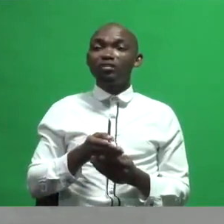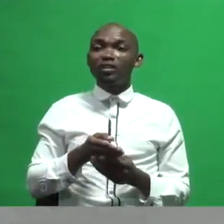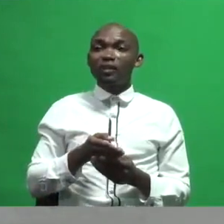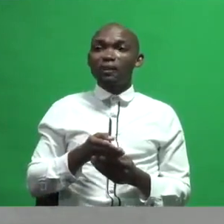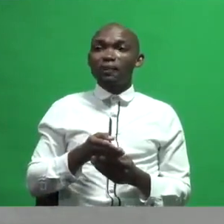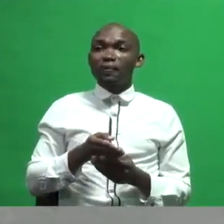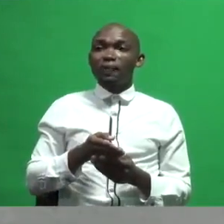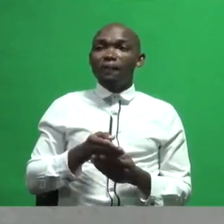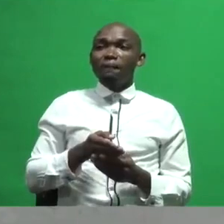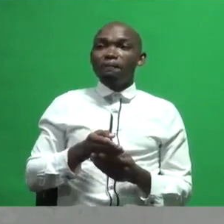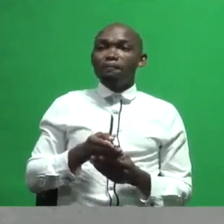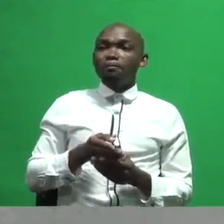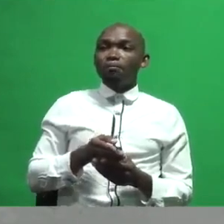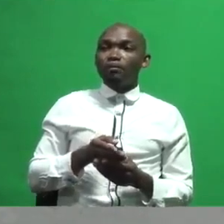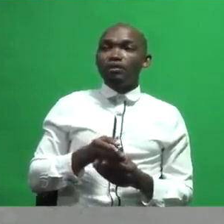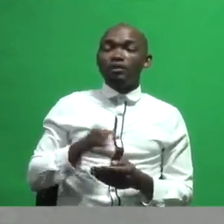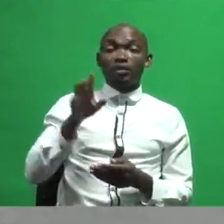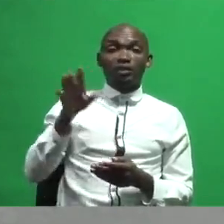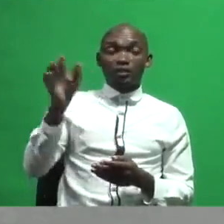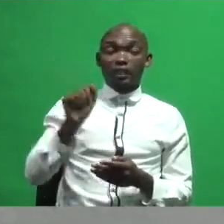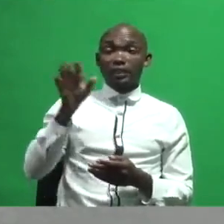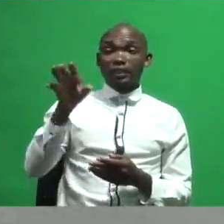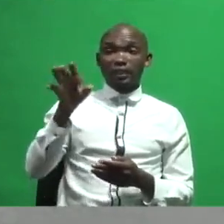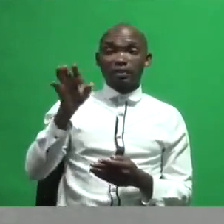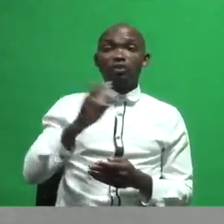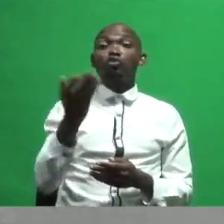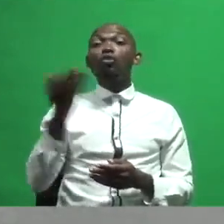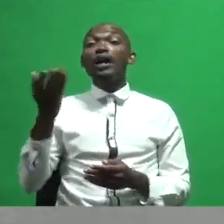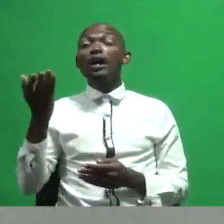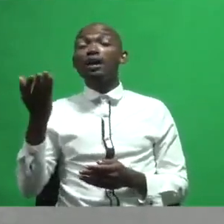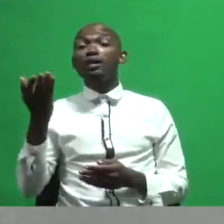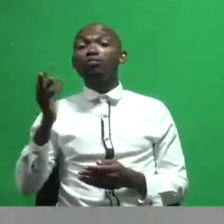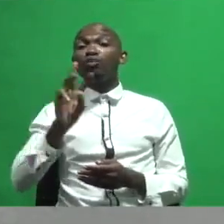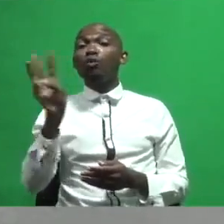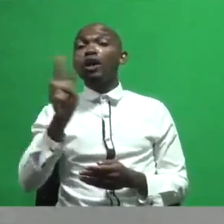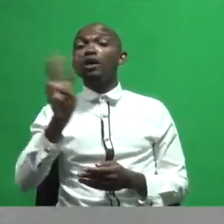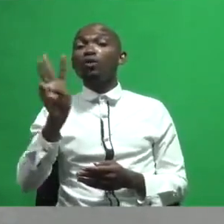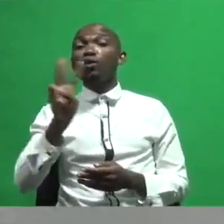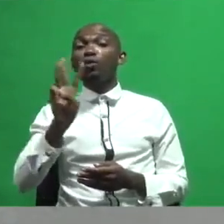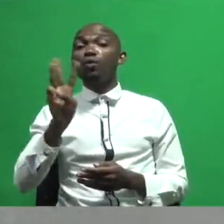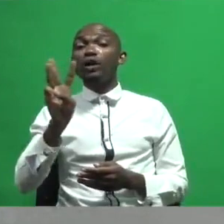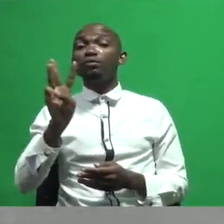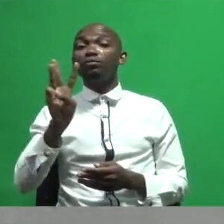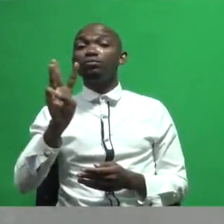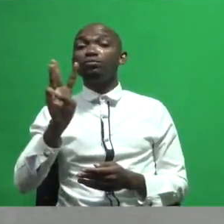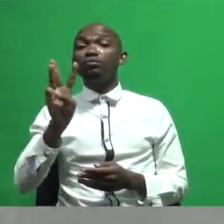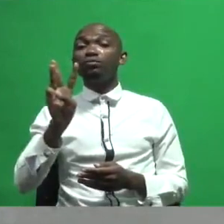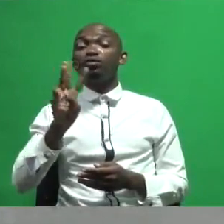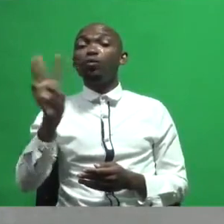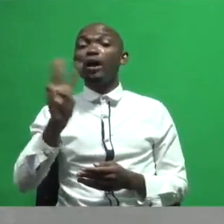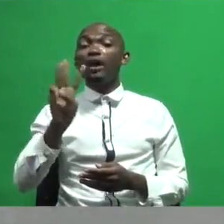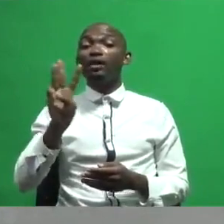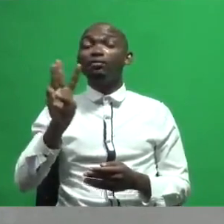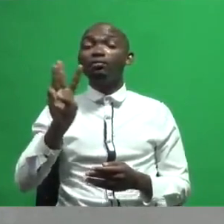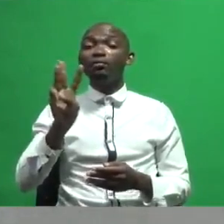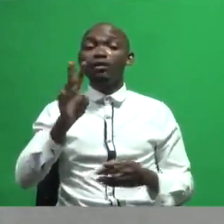one? Okay. Bakari said we have to detach this group. To where? To where? Okay, to detach